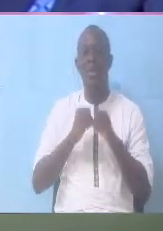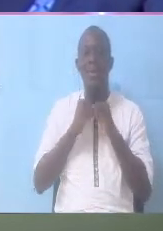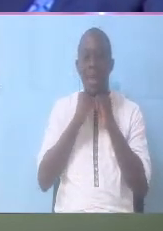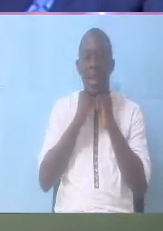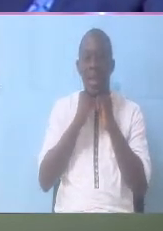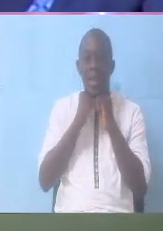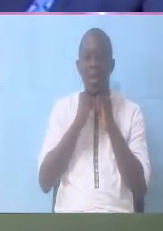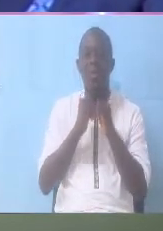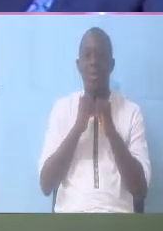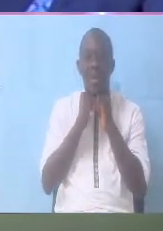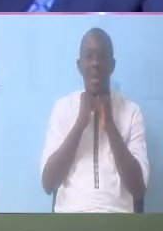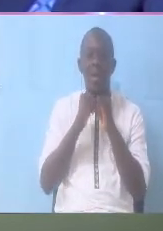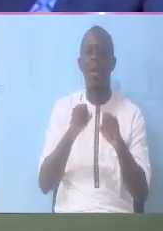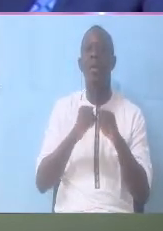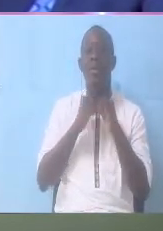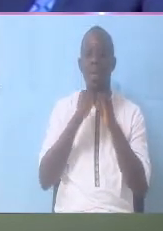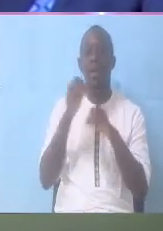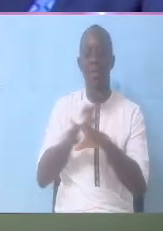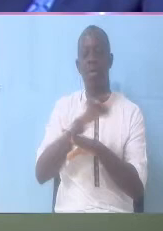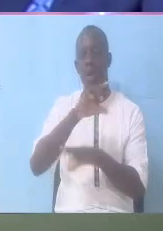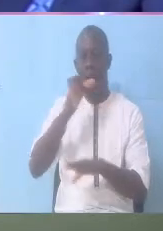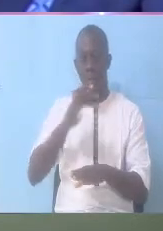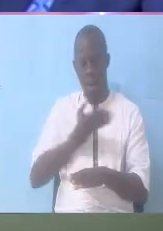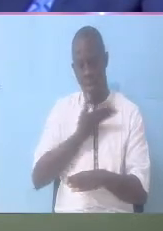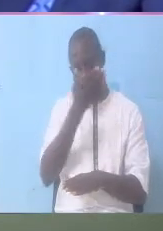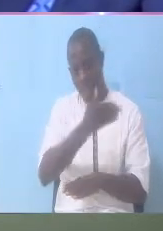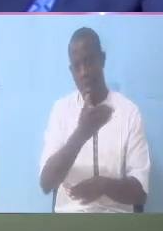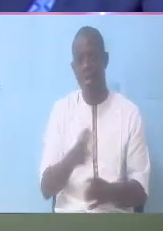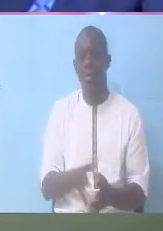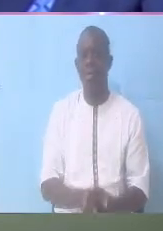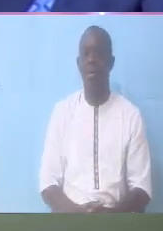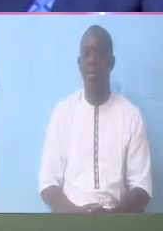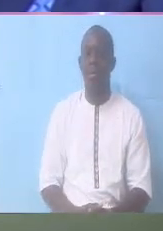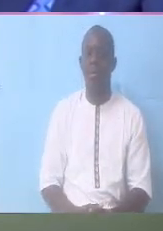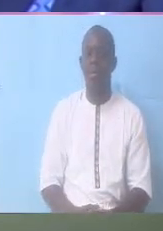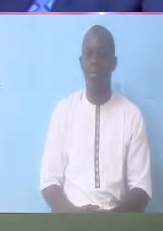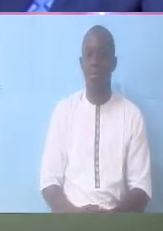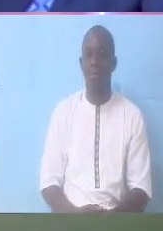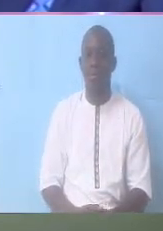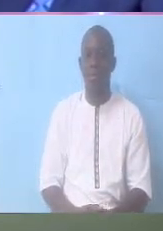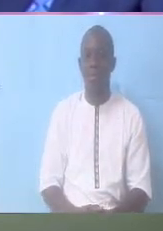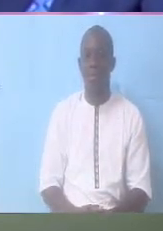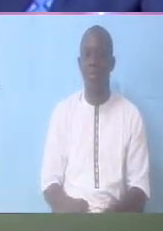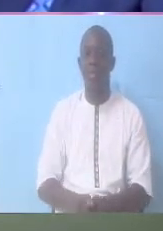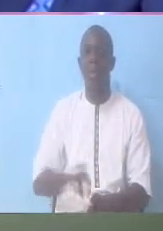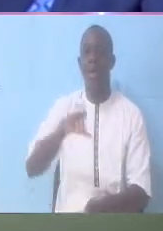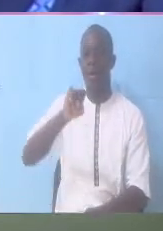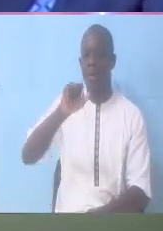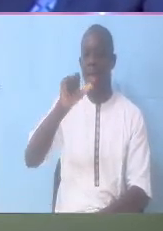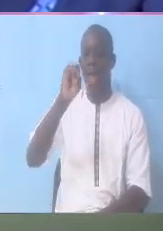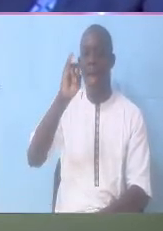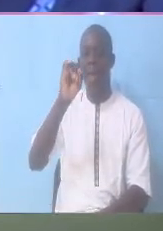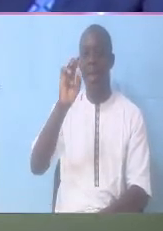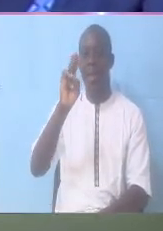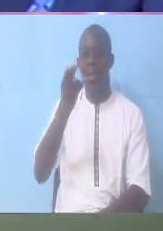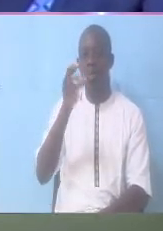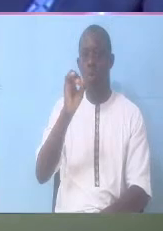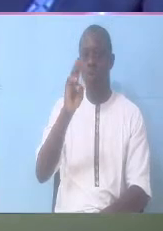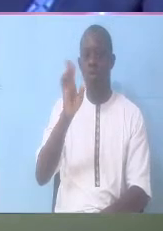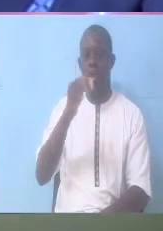Ah? Sanabi Sabali. Sanabi Sabali. Saihou Sabali. Saihou